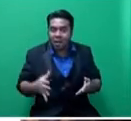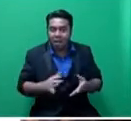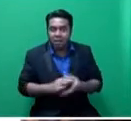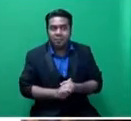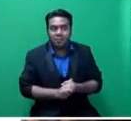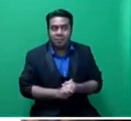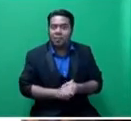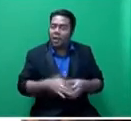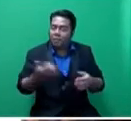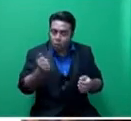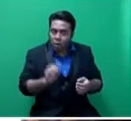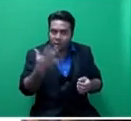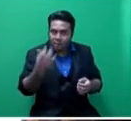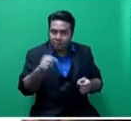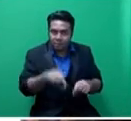Master is already here.